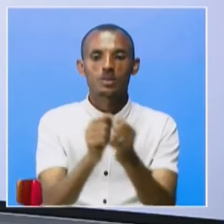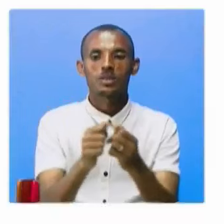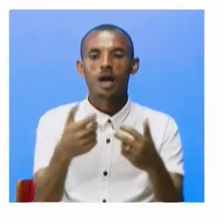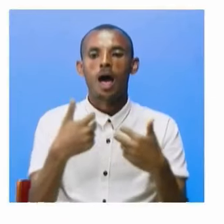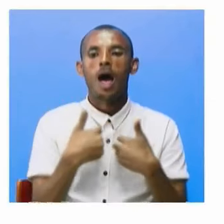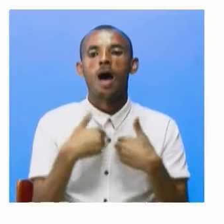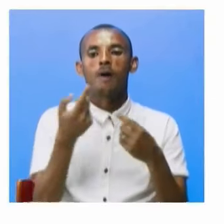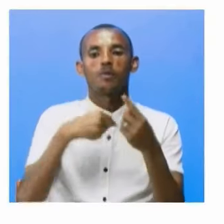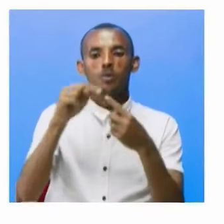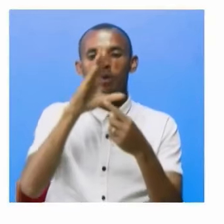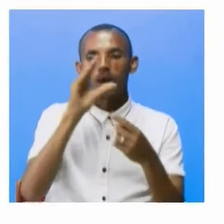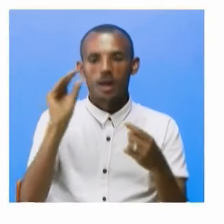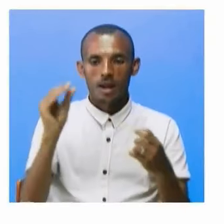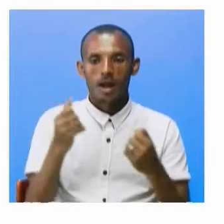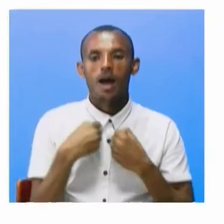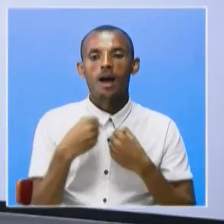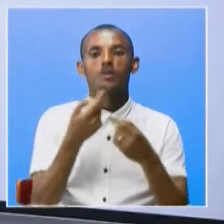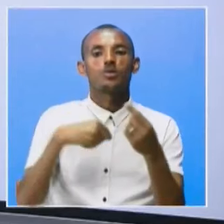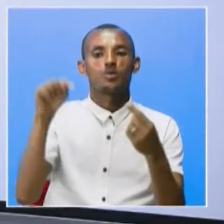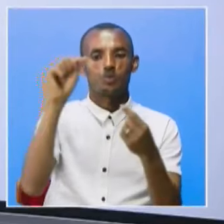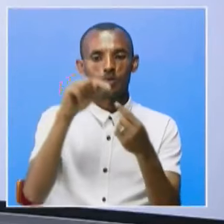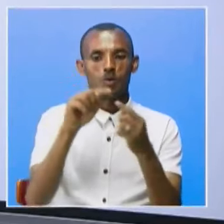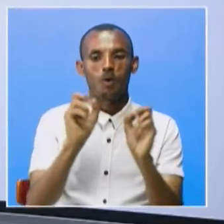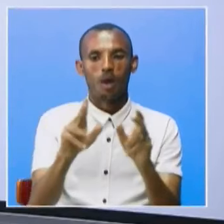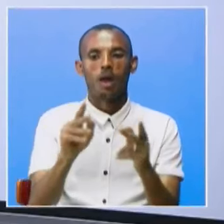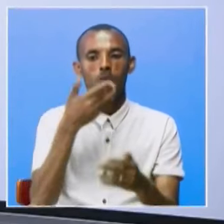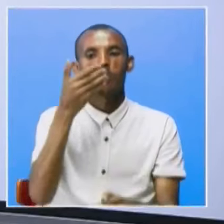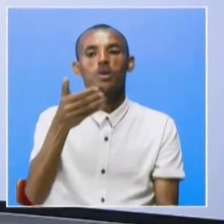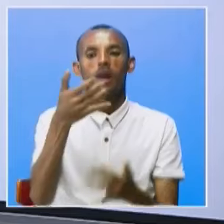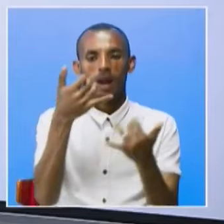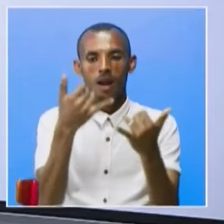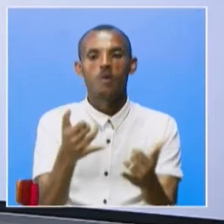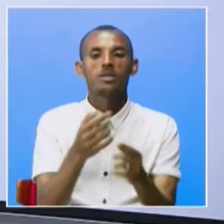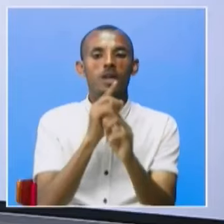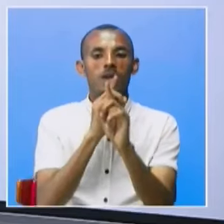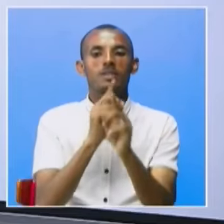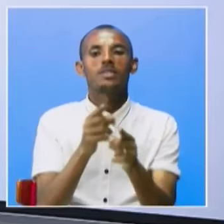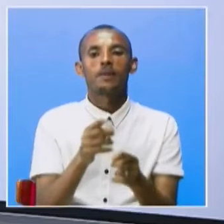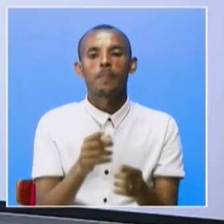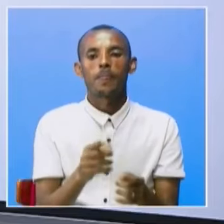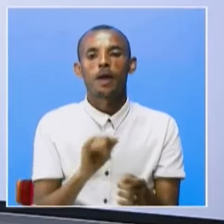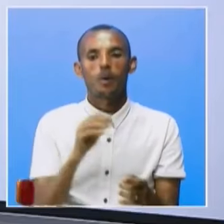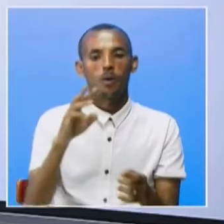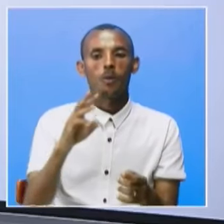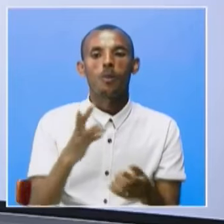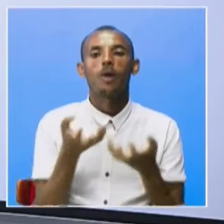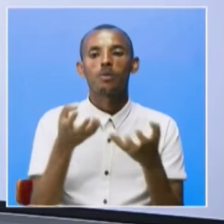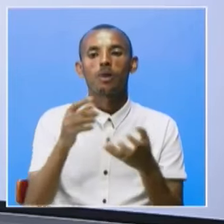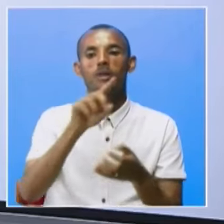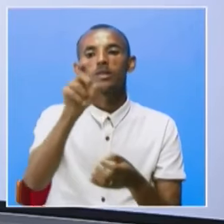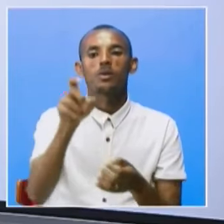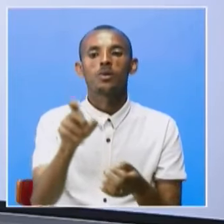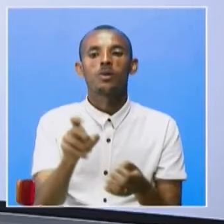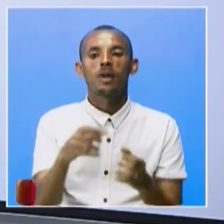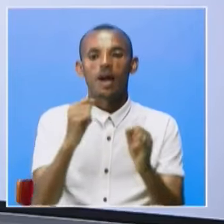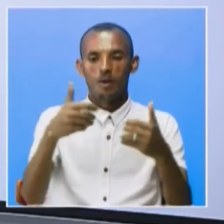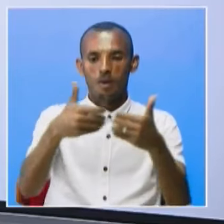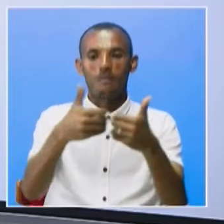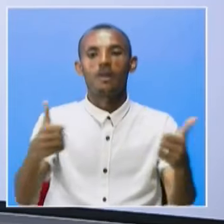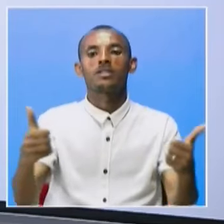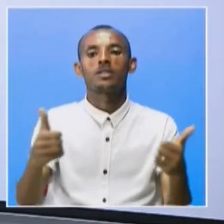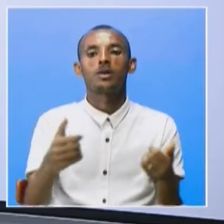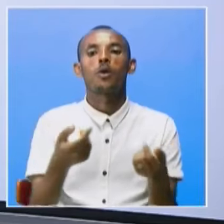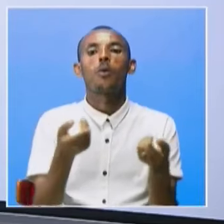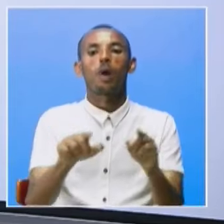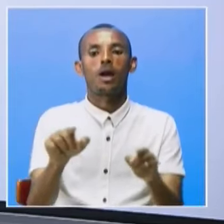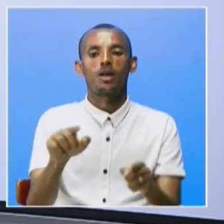and has to. Okay? Good. Now, the other thing I want to ask you is, can you differentiate when